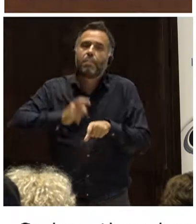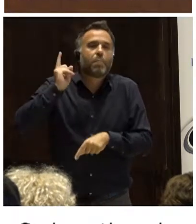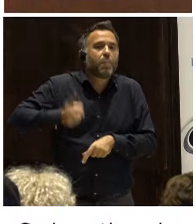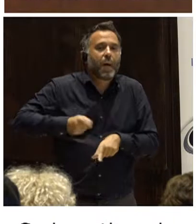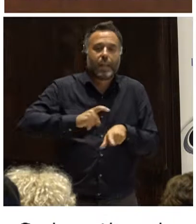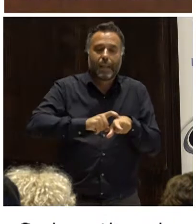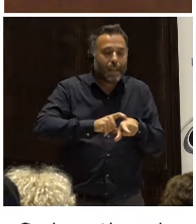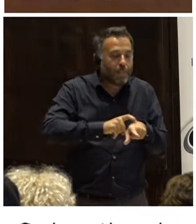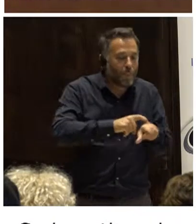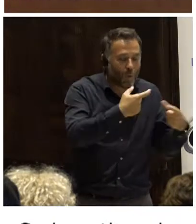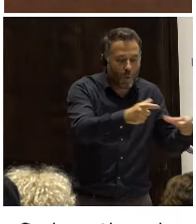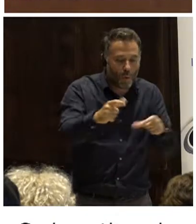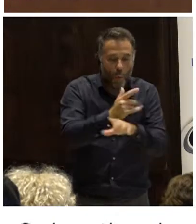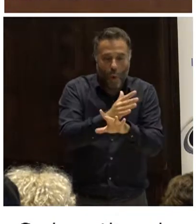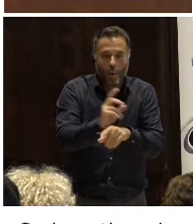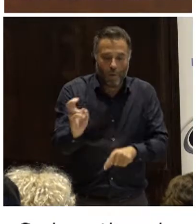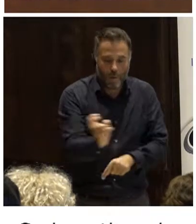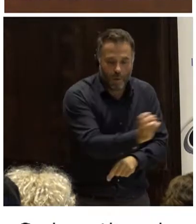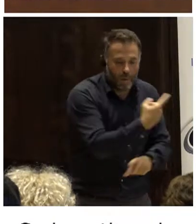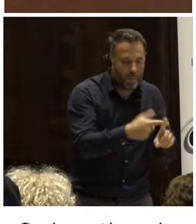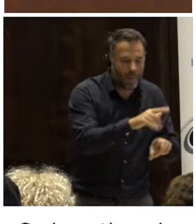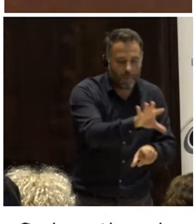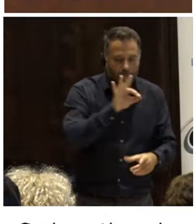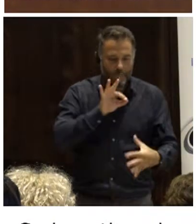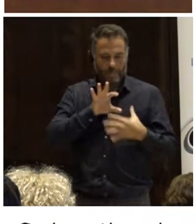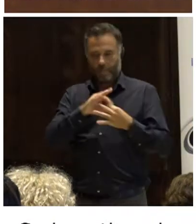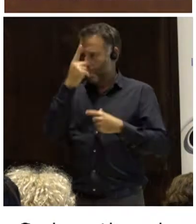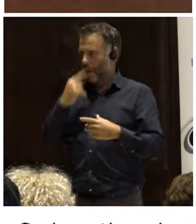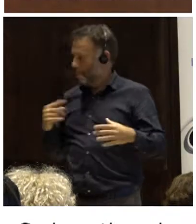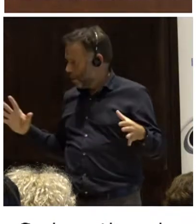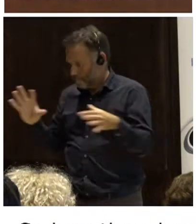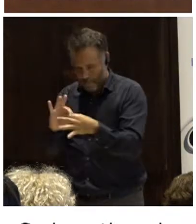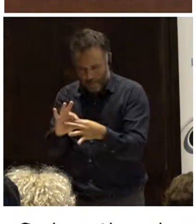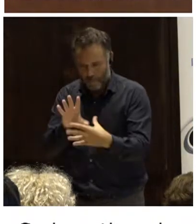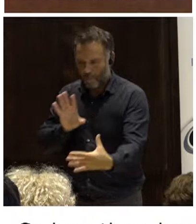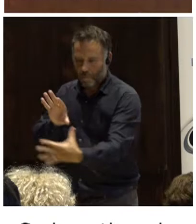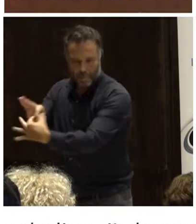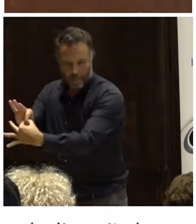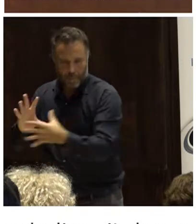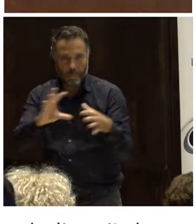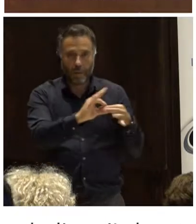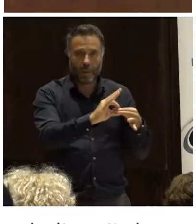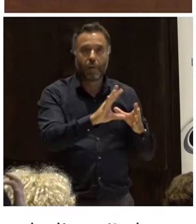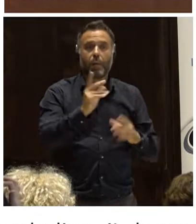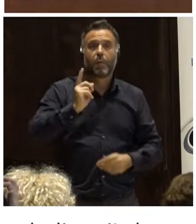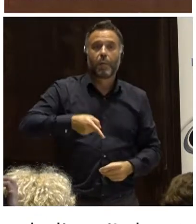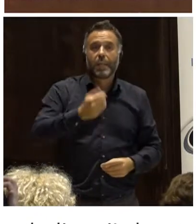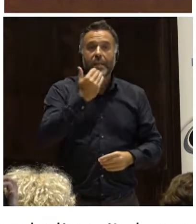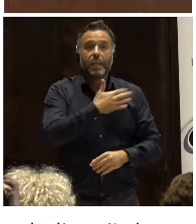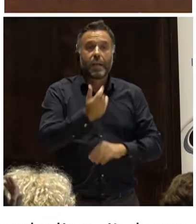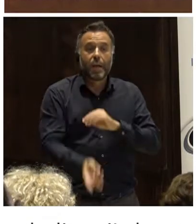should consider very carefully the types of play if you want to build up new tools and a